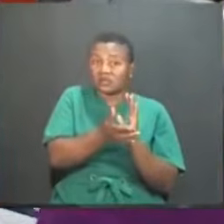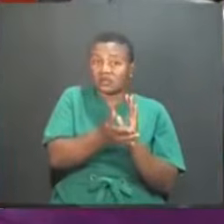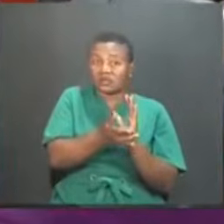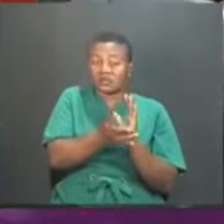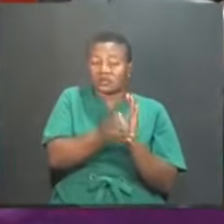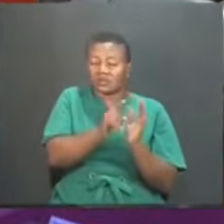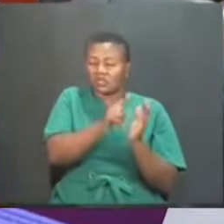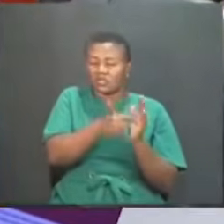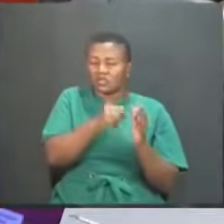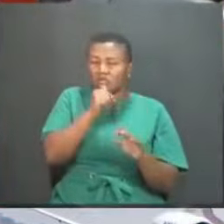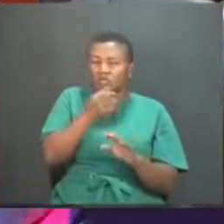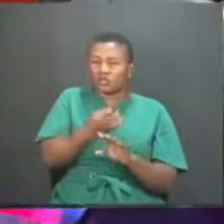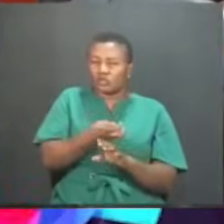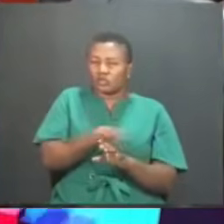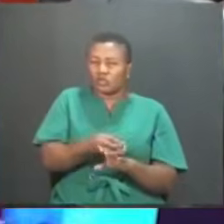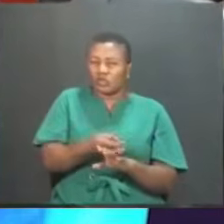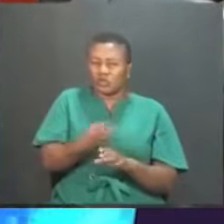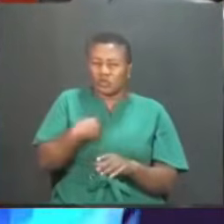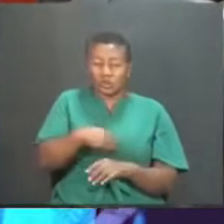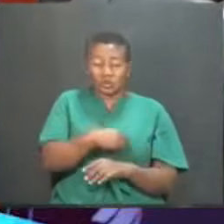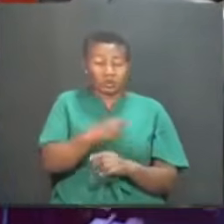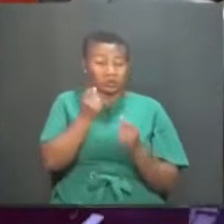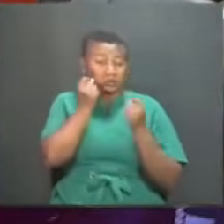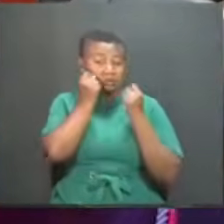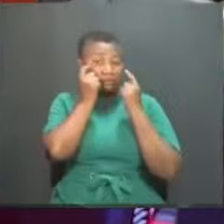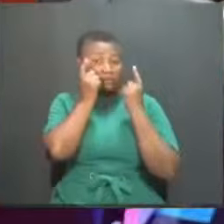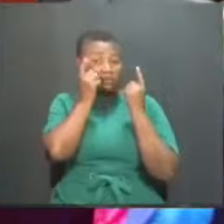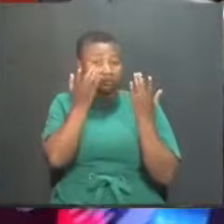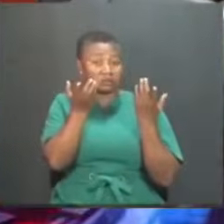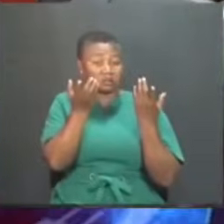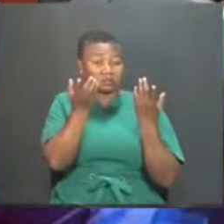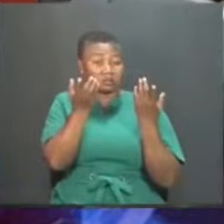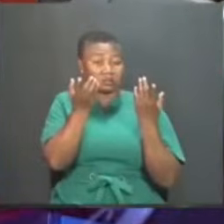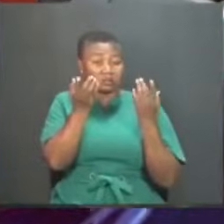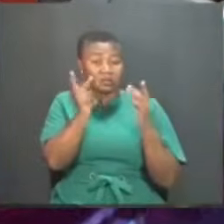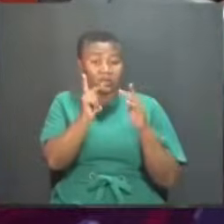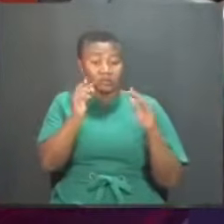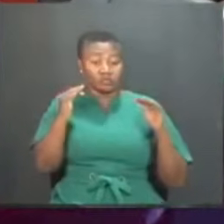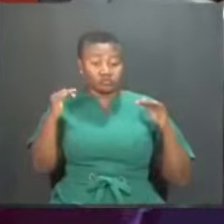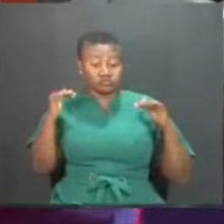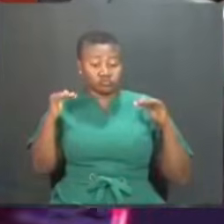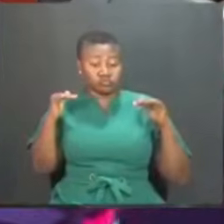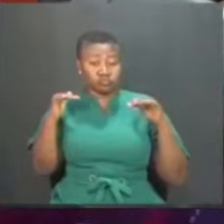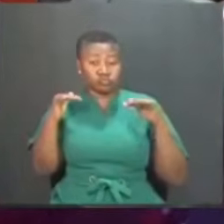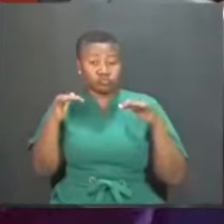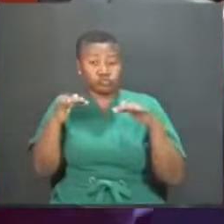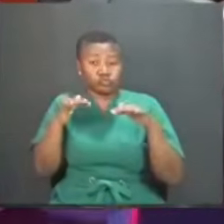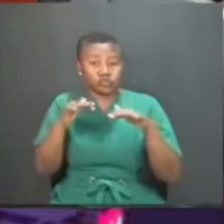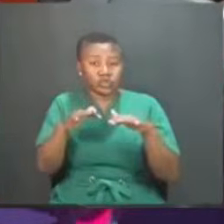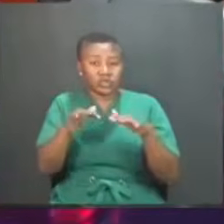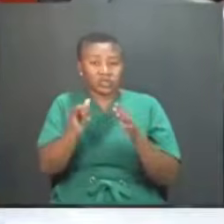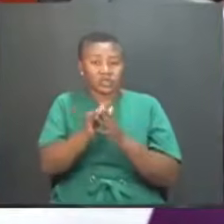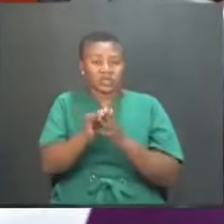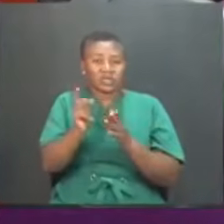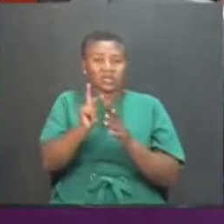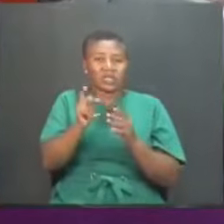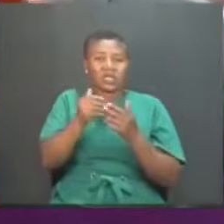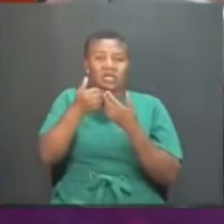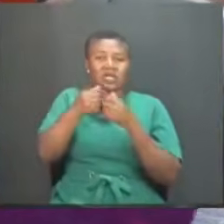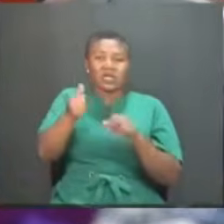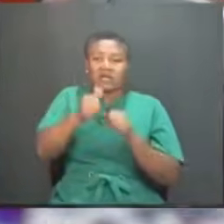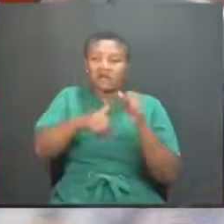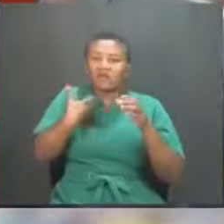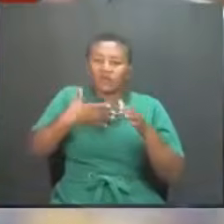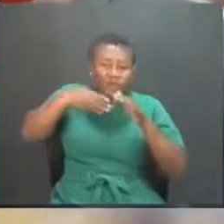do. We are all surprised that the crowd surged and became very violent to the point that they lost control, and we lost these 6